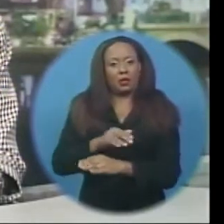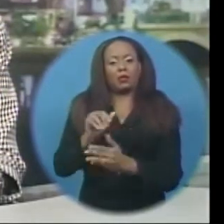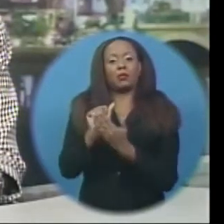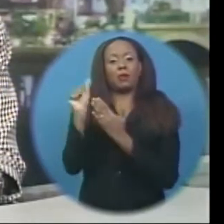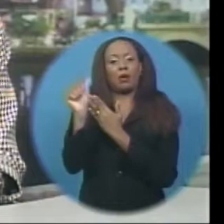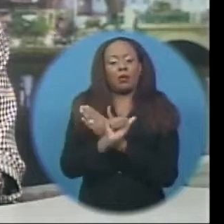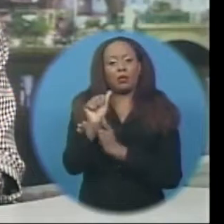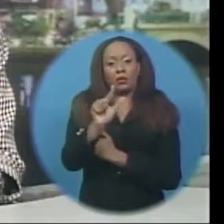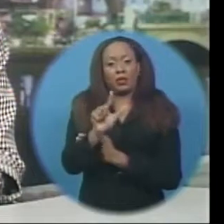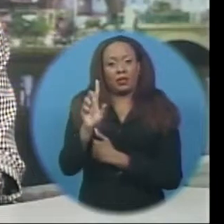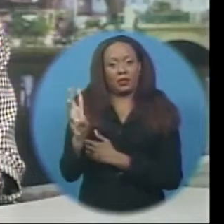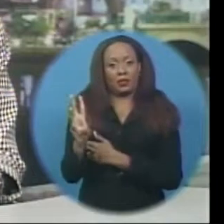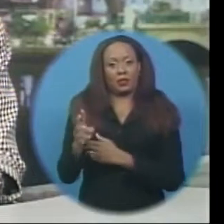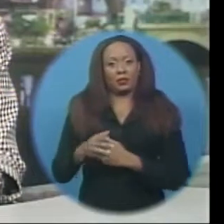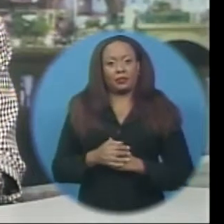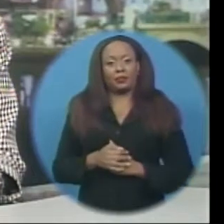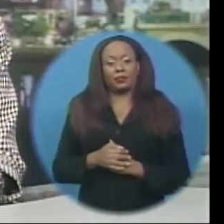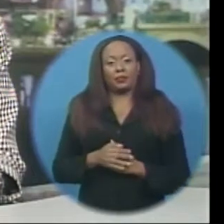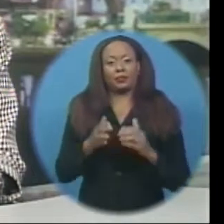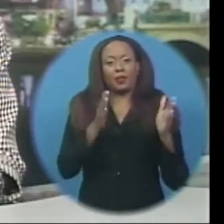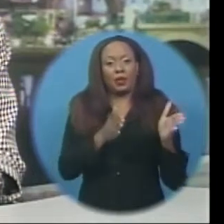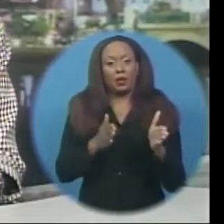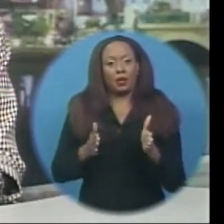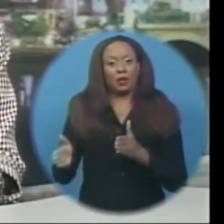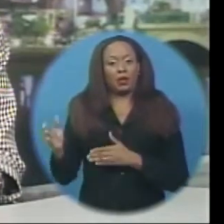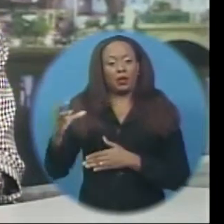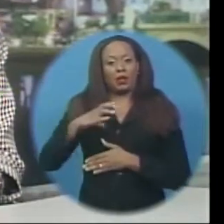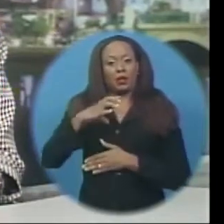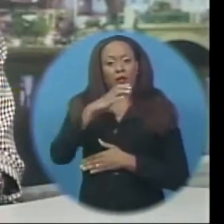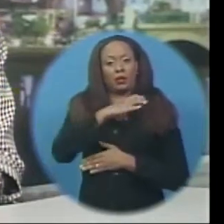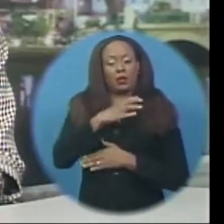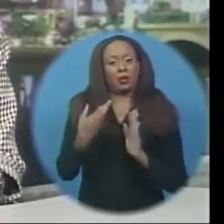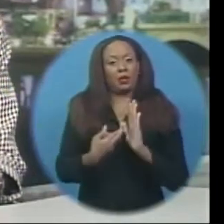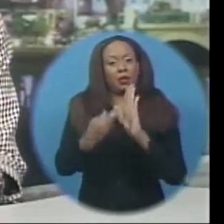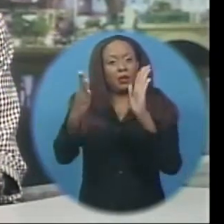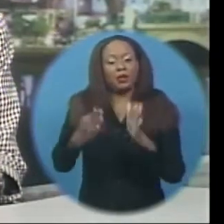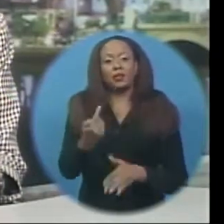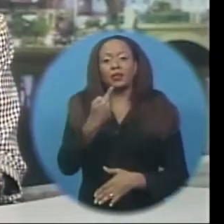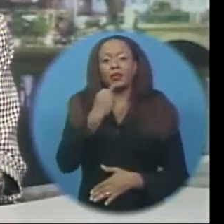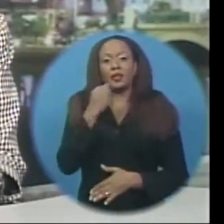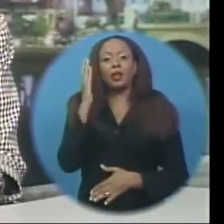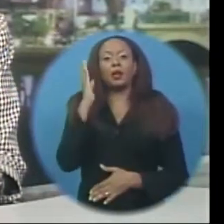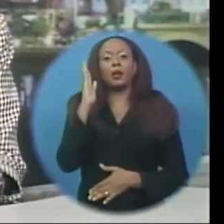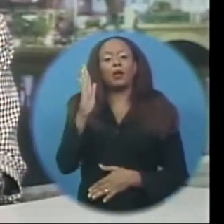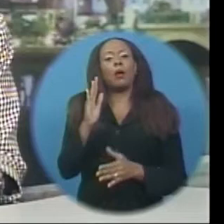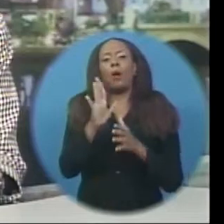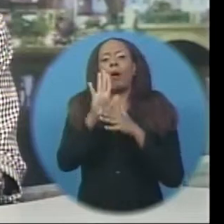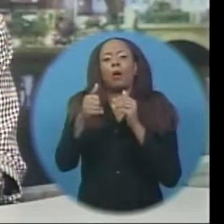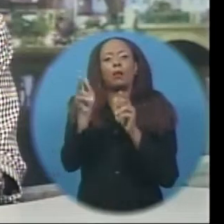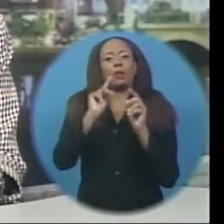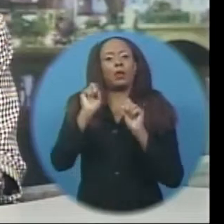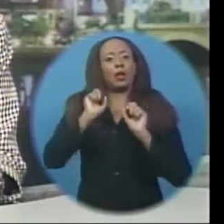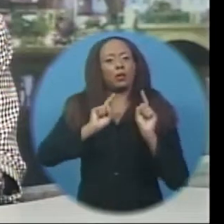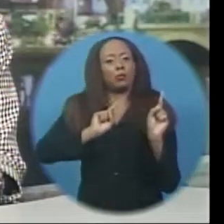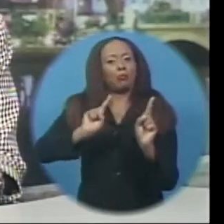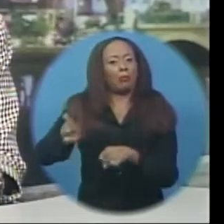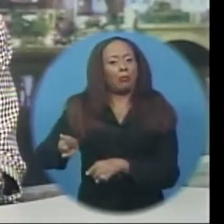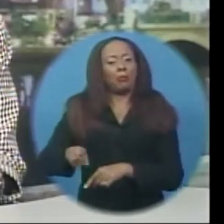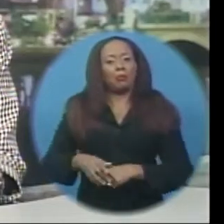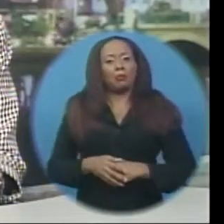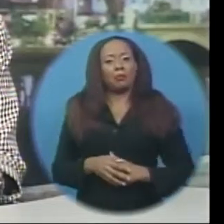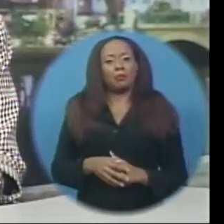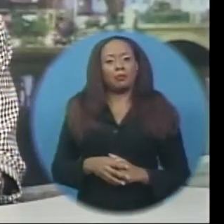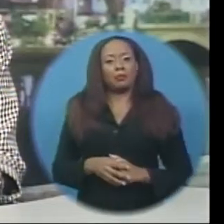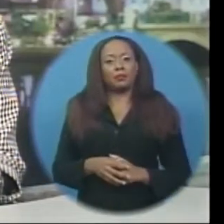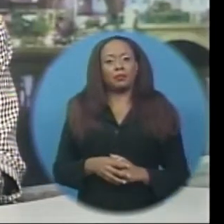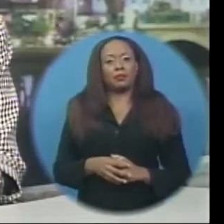August. Member of the Planning Committee, Terry Ann Reid, says it's an event that will cater to everyone.